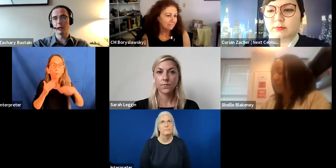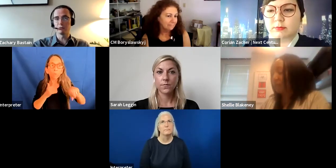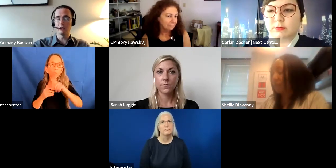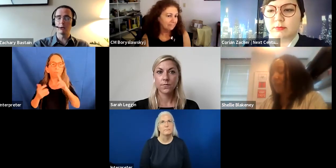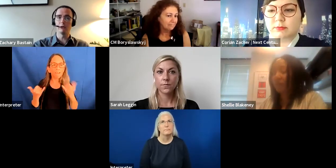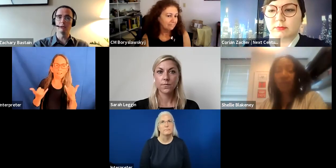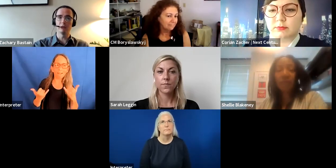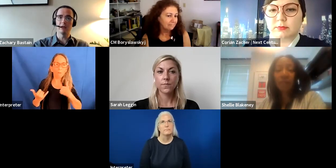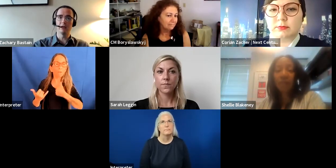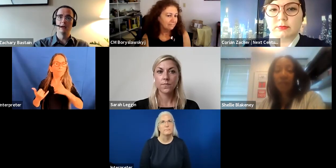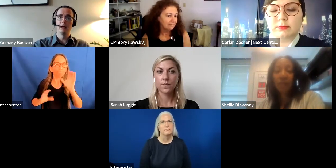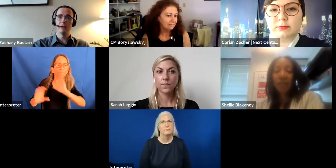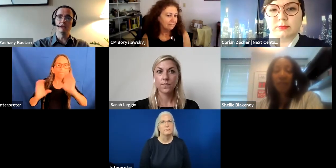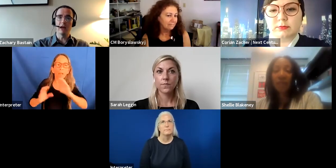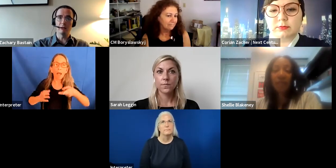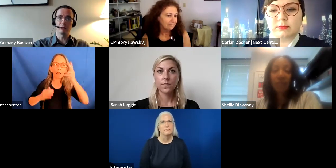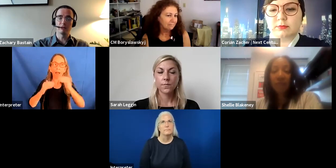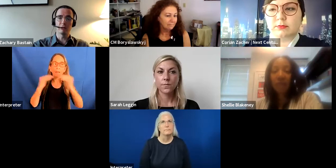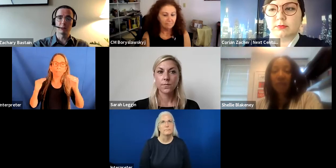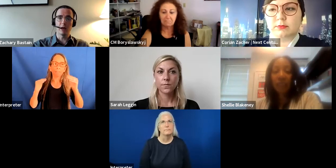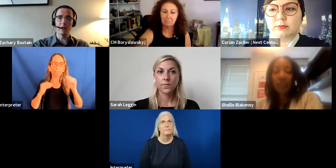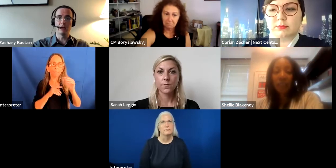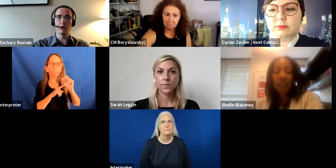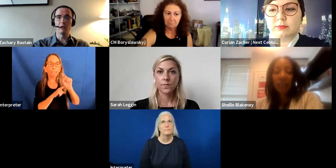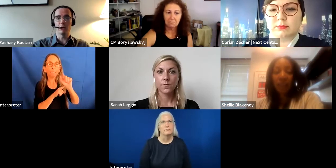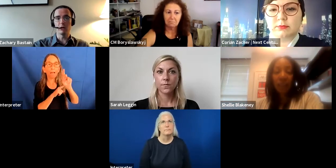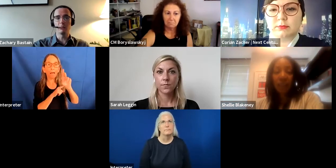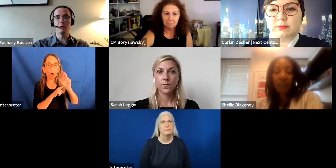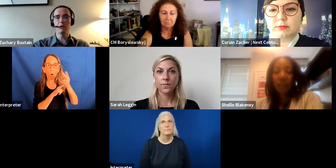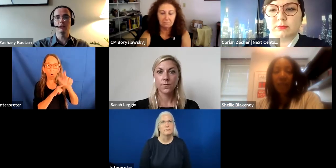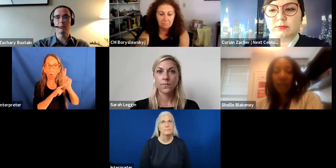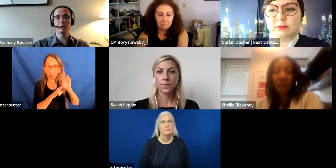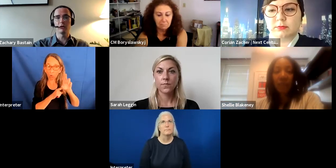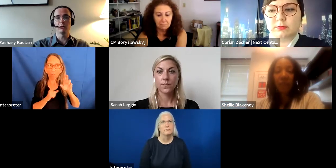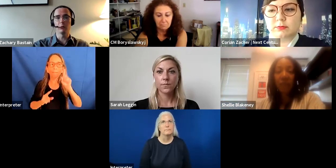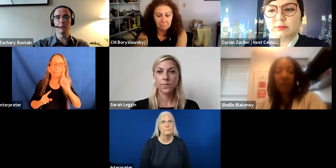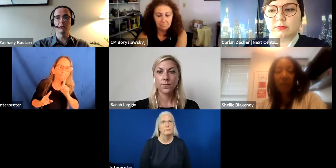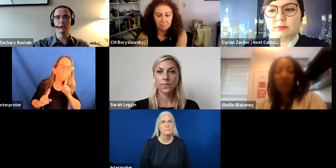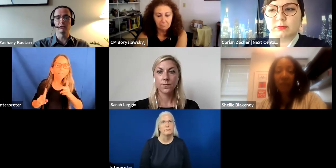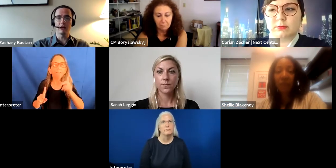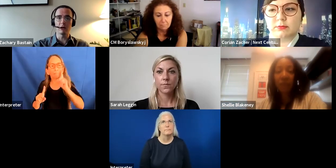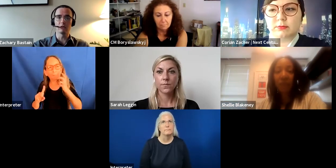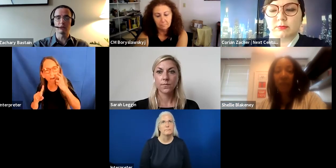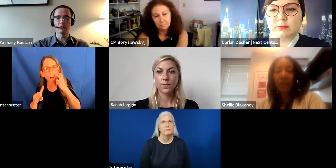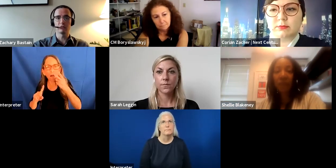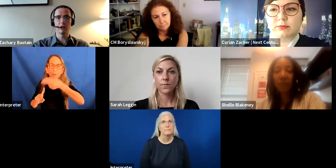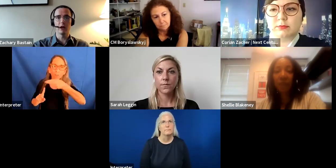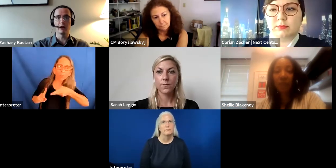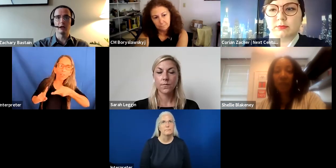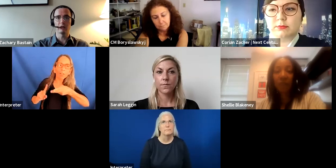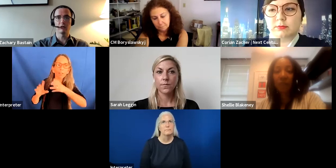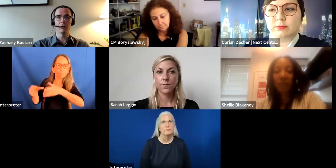for high-level stakeholders within the deaf, blind, and hard of hearing communities to make sure that we're building standards for